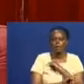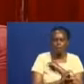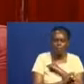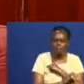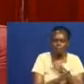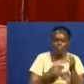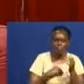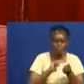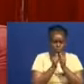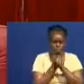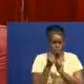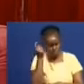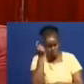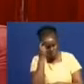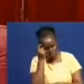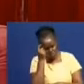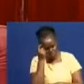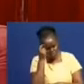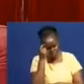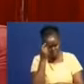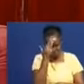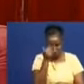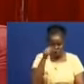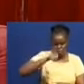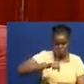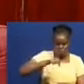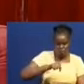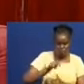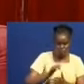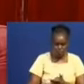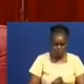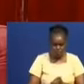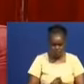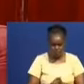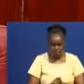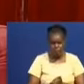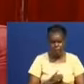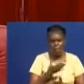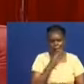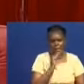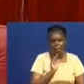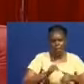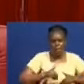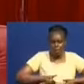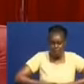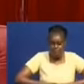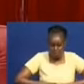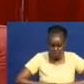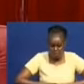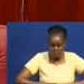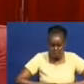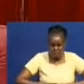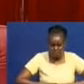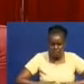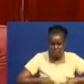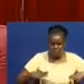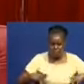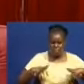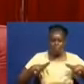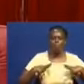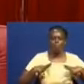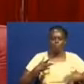I have changed my mind because of today. The young men who are fighting for this country have done us